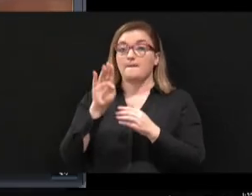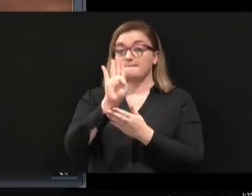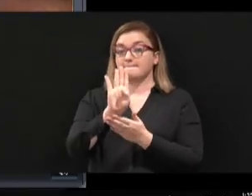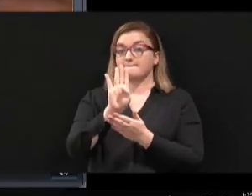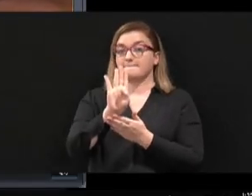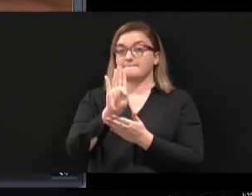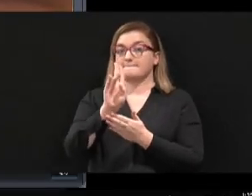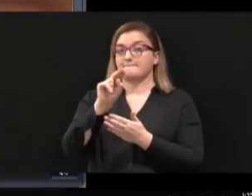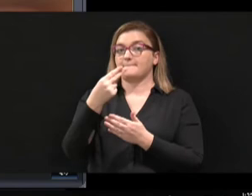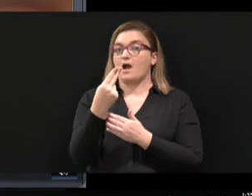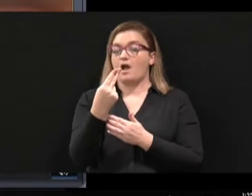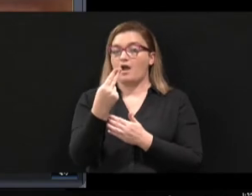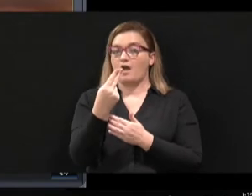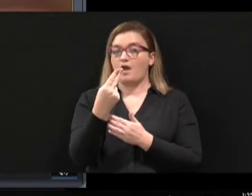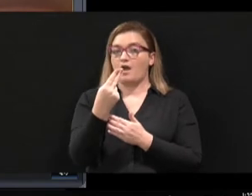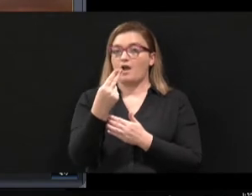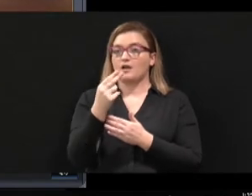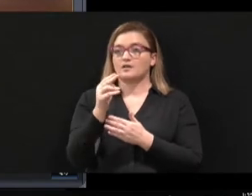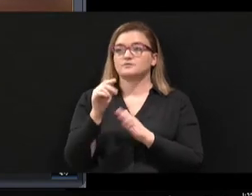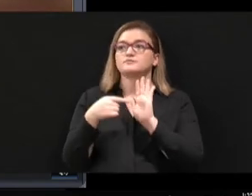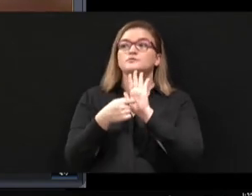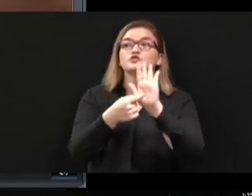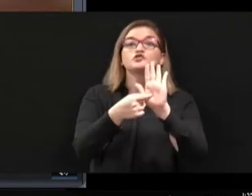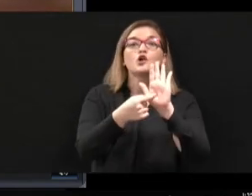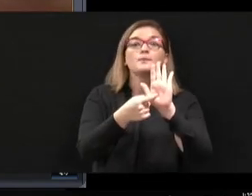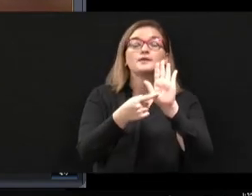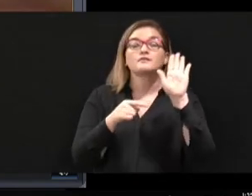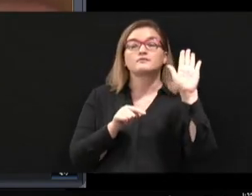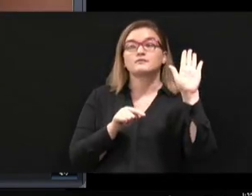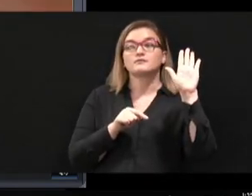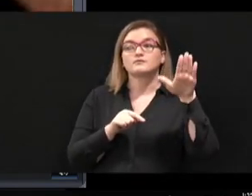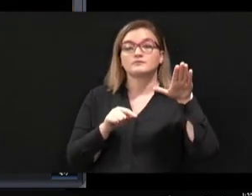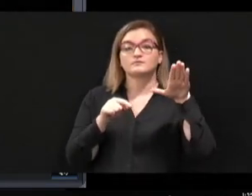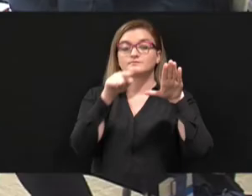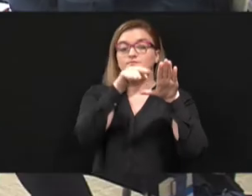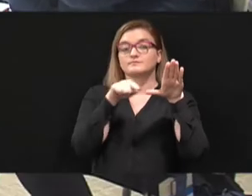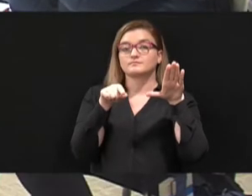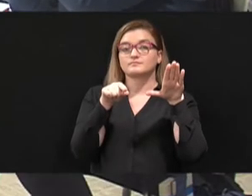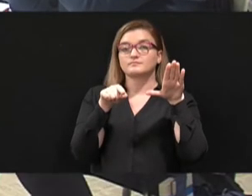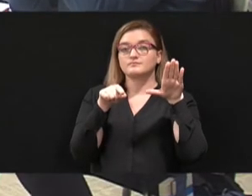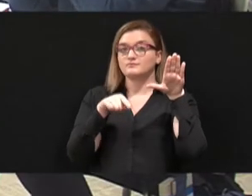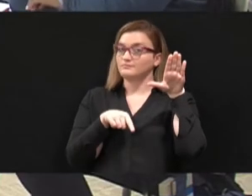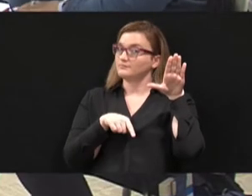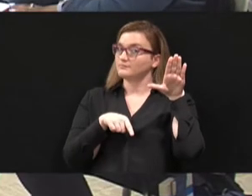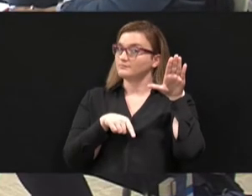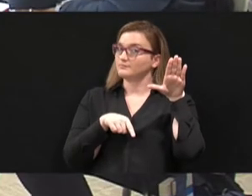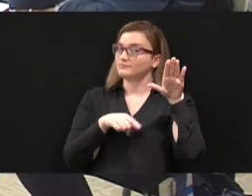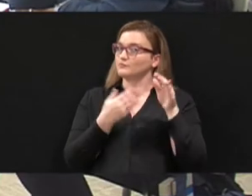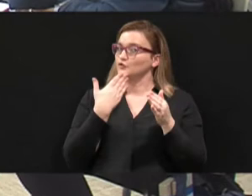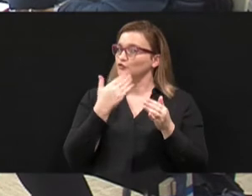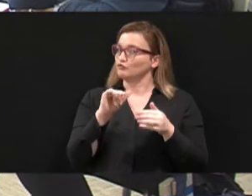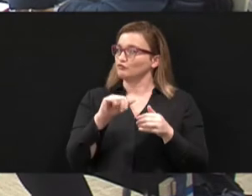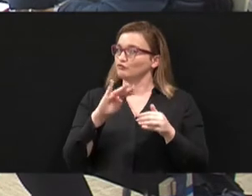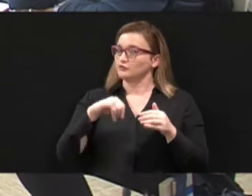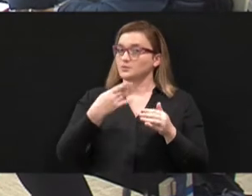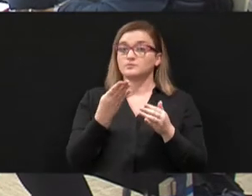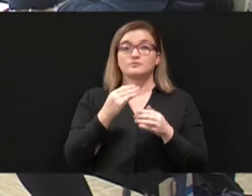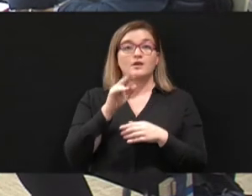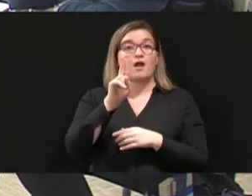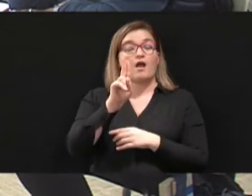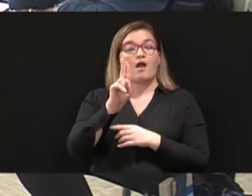Get up your finger, your hand, and prove it to me that it's a b. Good job. A U.